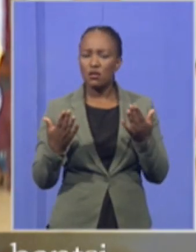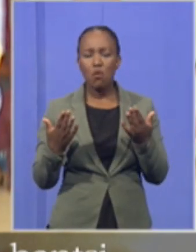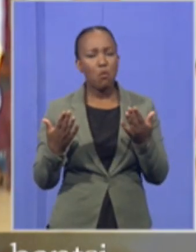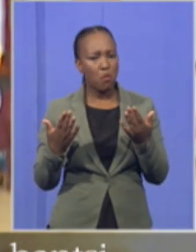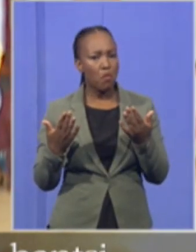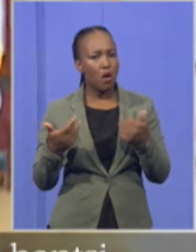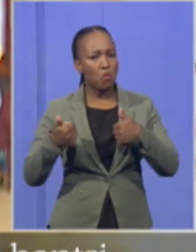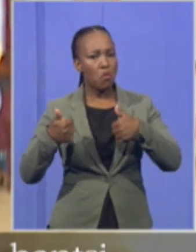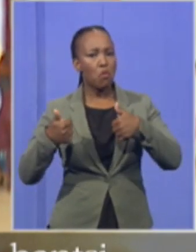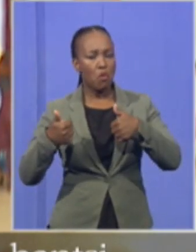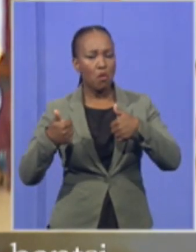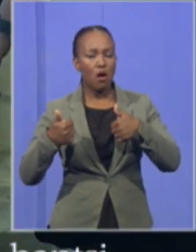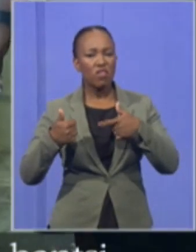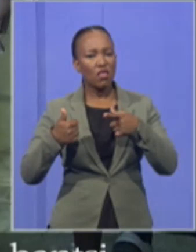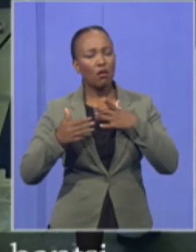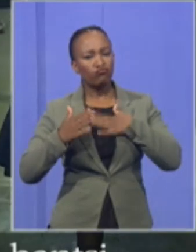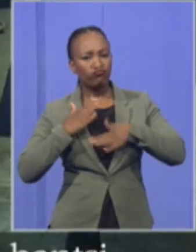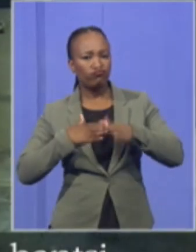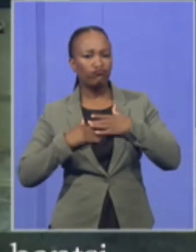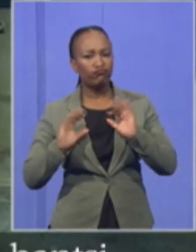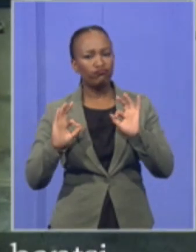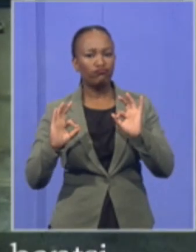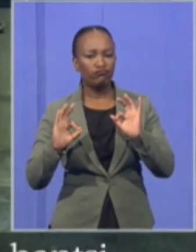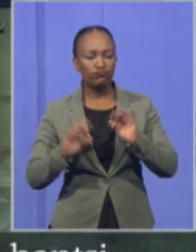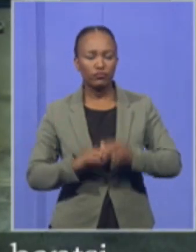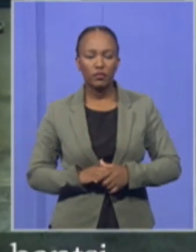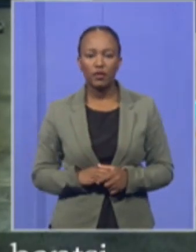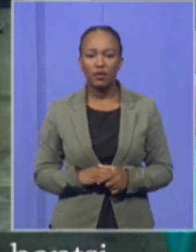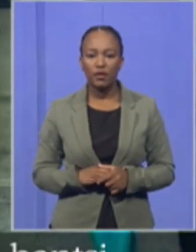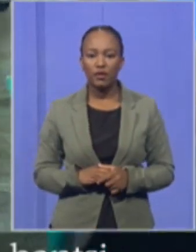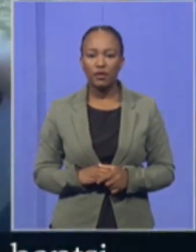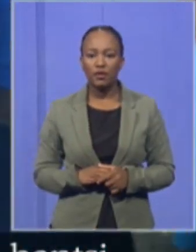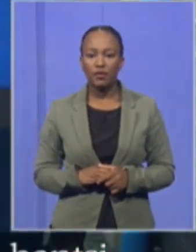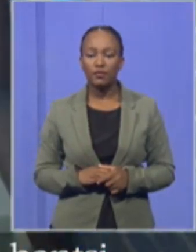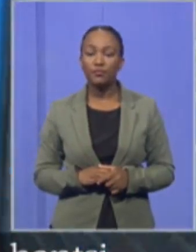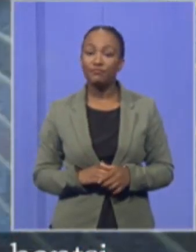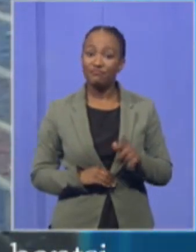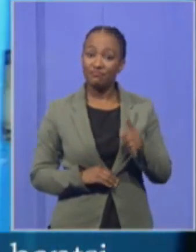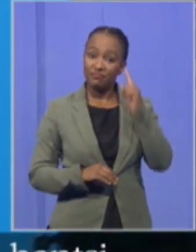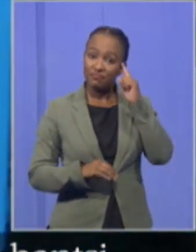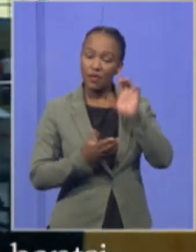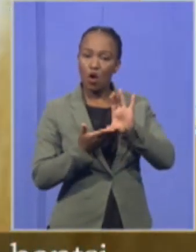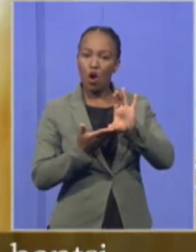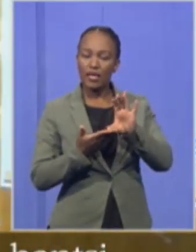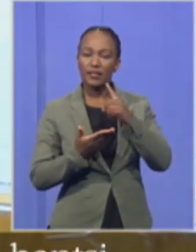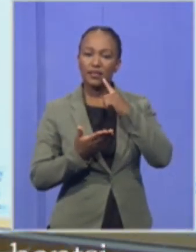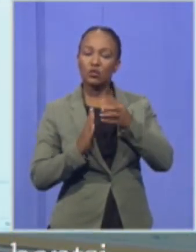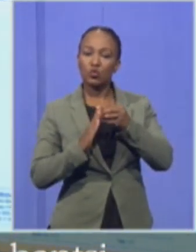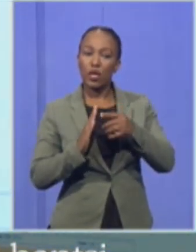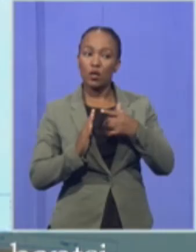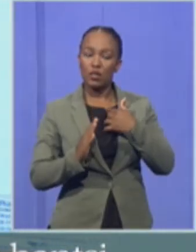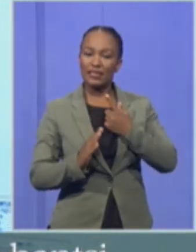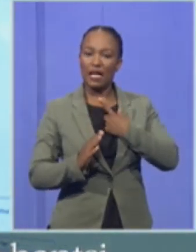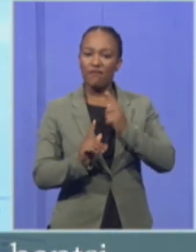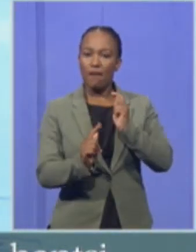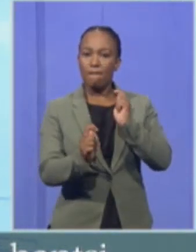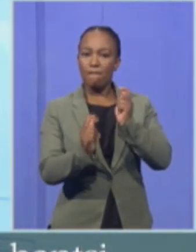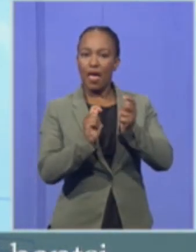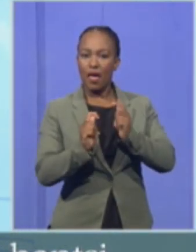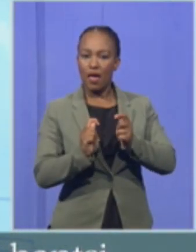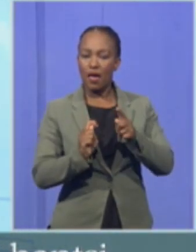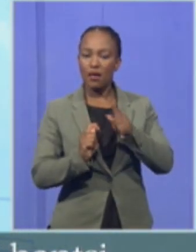are patient to give us the right thing. College ya re bangwe ba baithuti ba ba duelang dithuto tsa bone ba dirisa